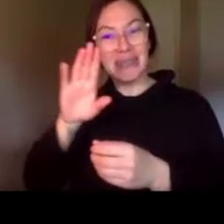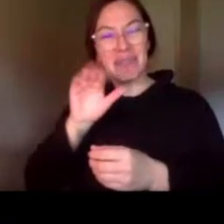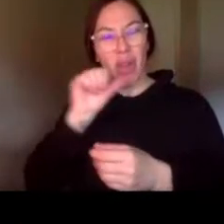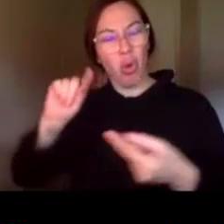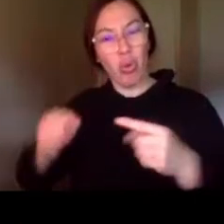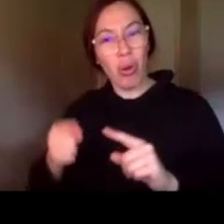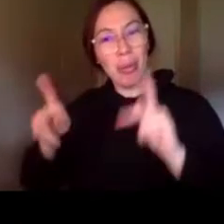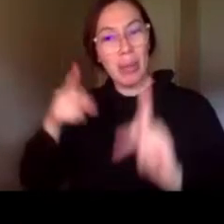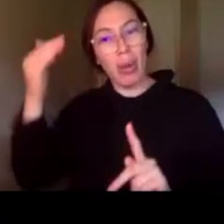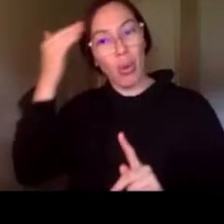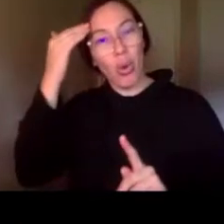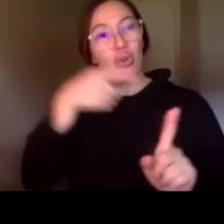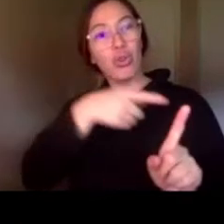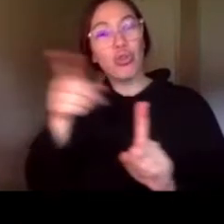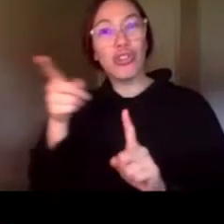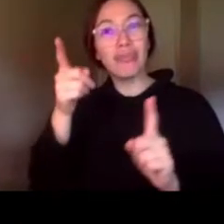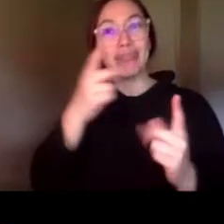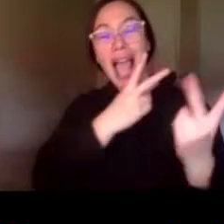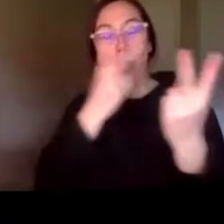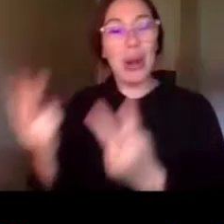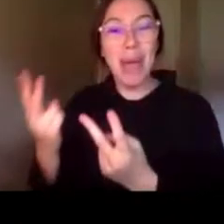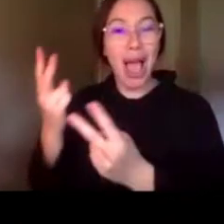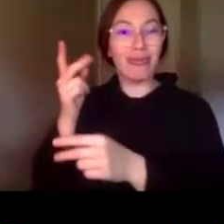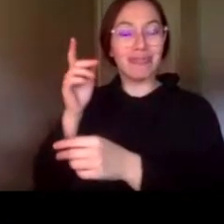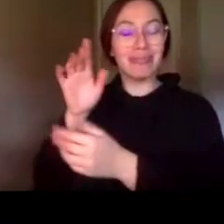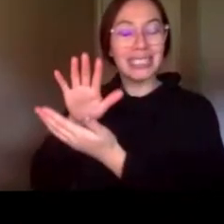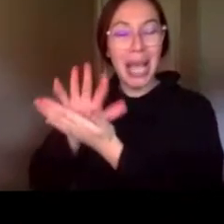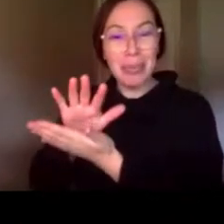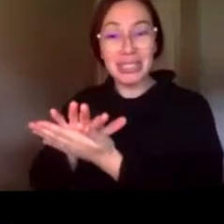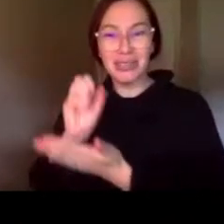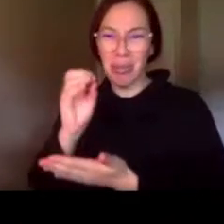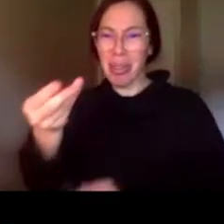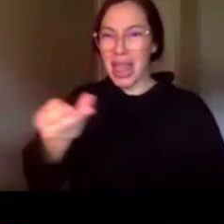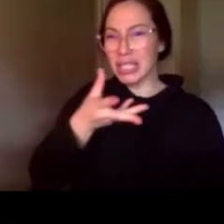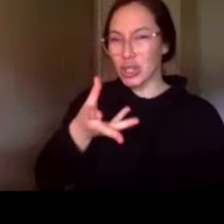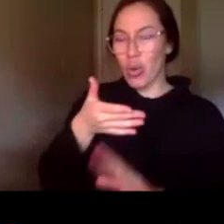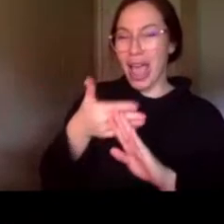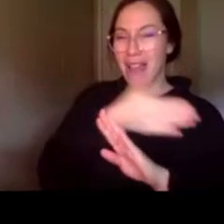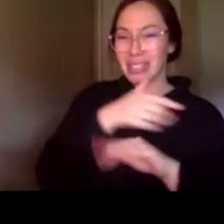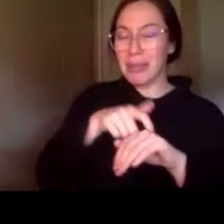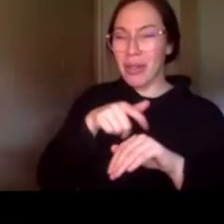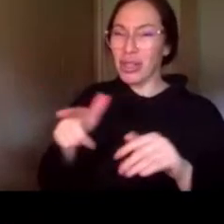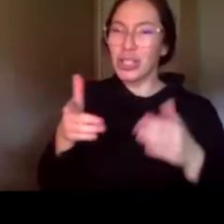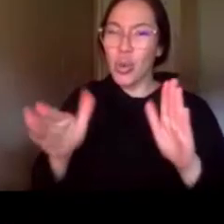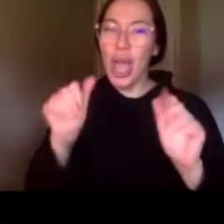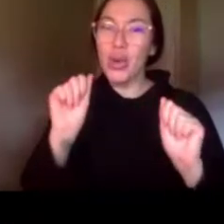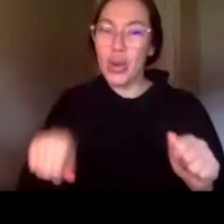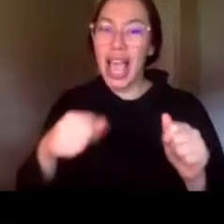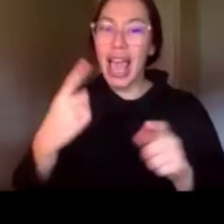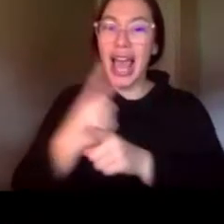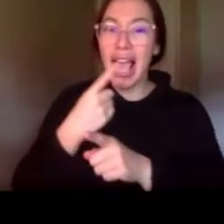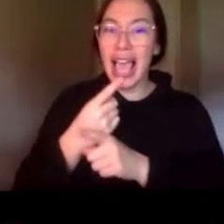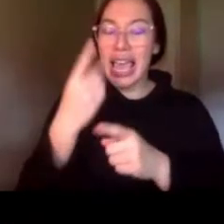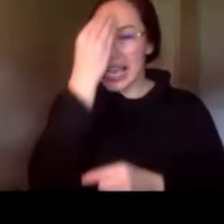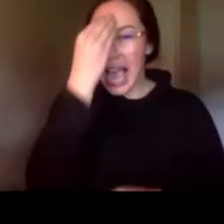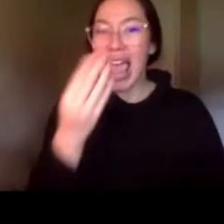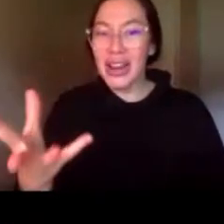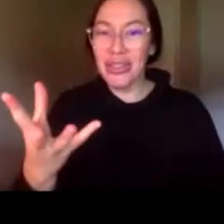know that you're out and about on campuses. So let us know ahead of time, and there are ways you can guide that.